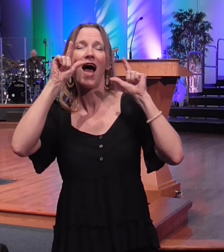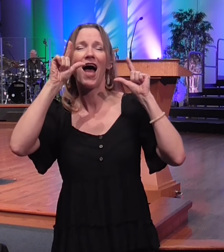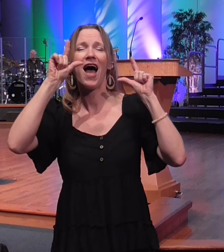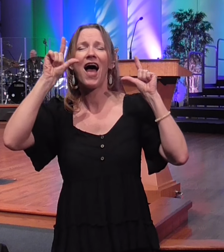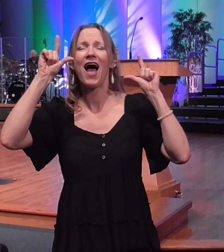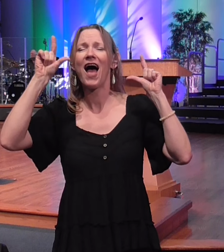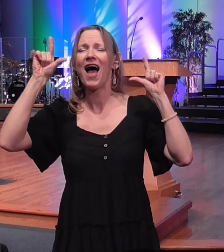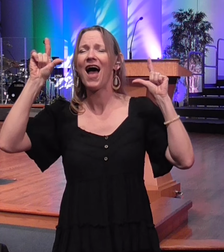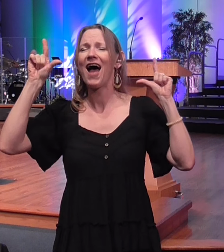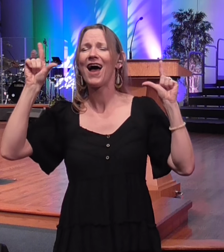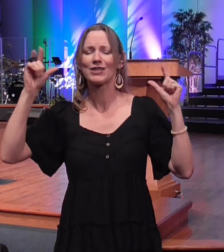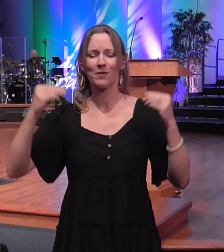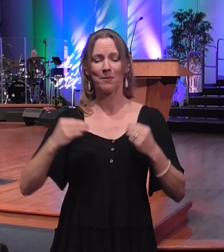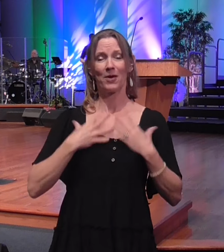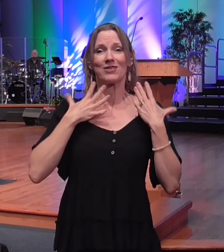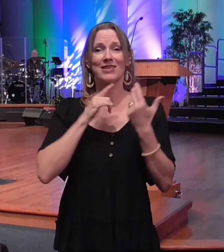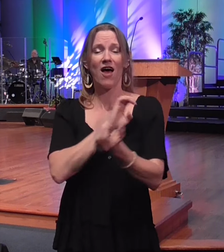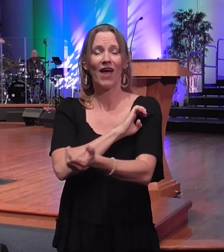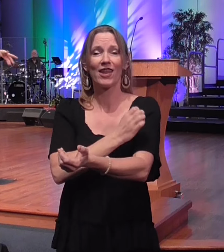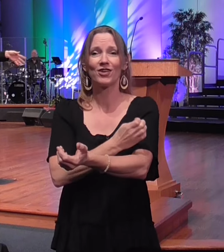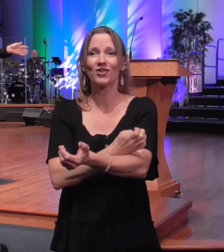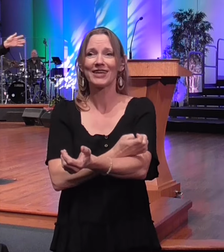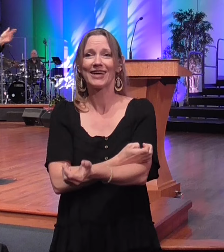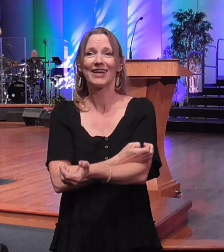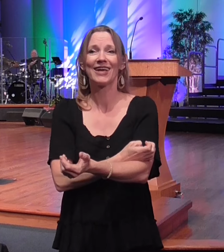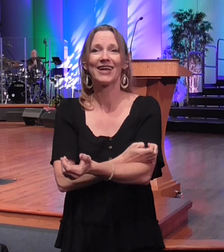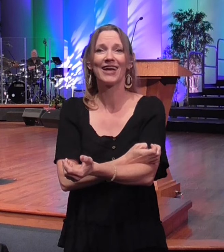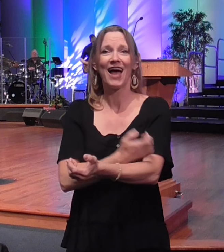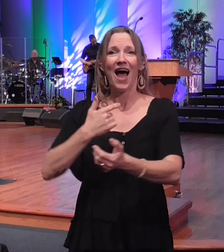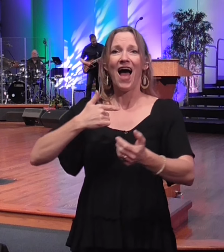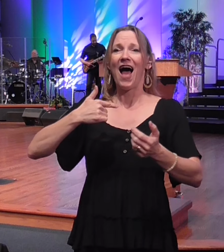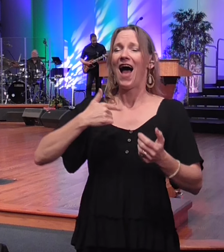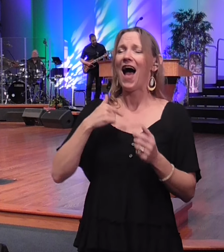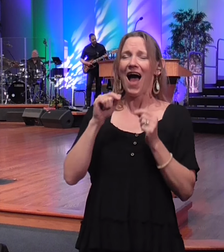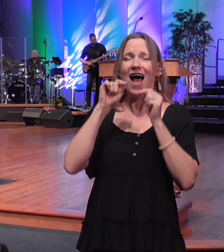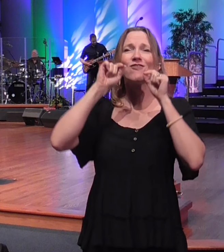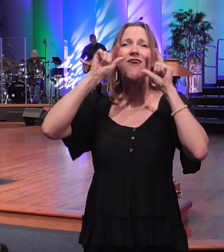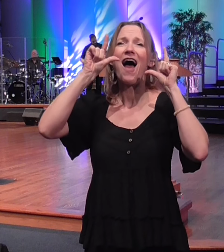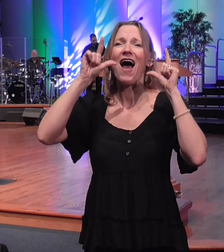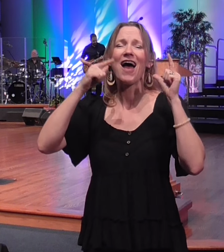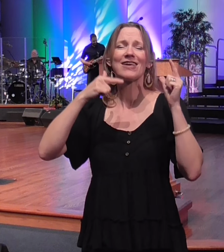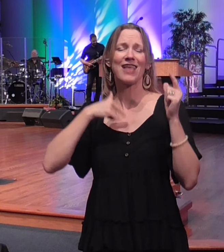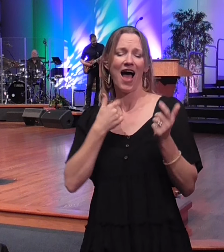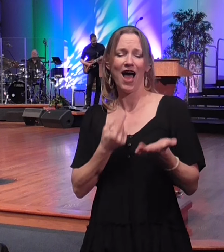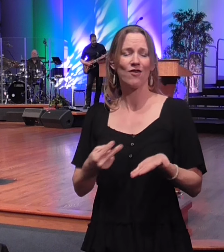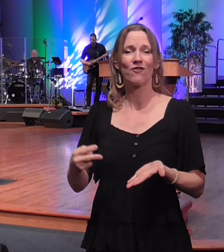I rise with a burst of energy. I